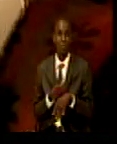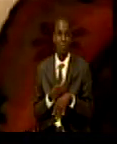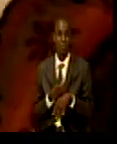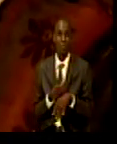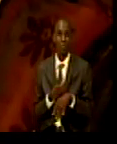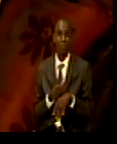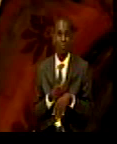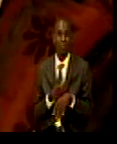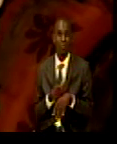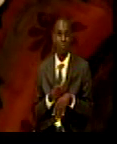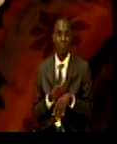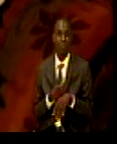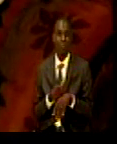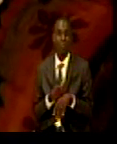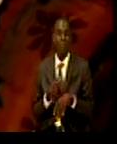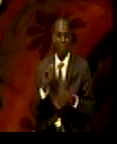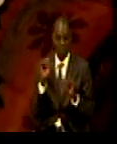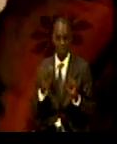I was moving.